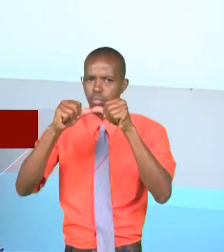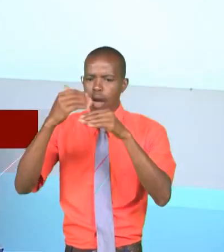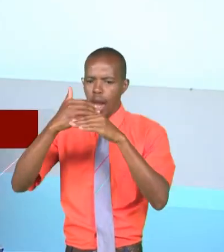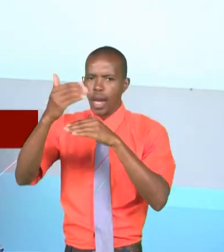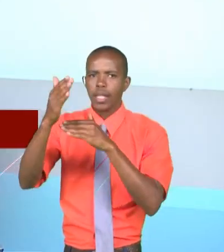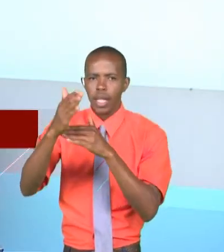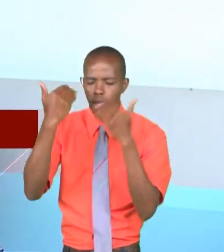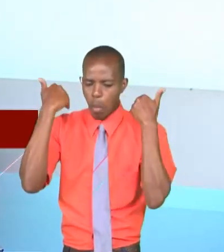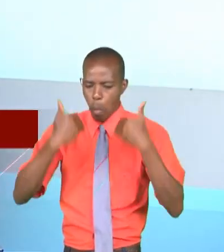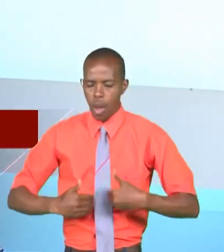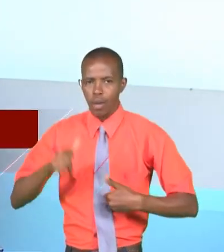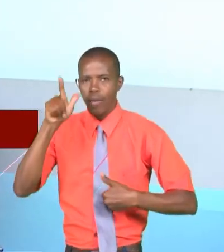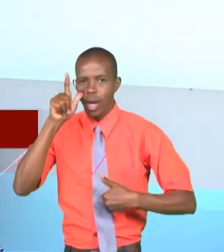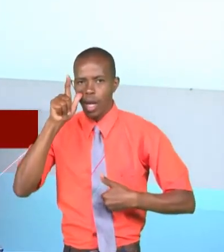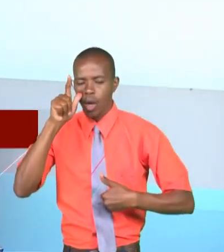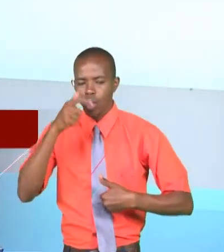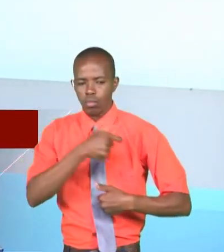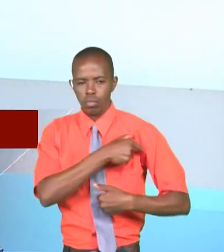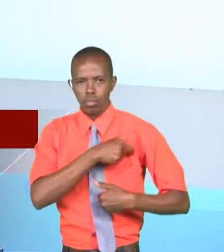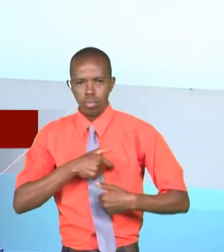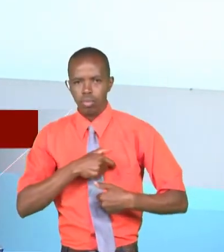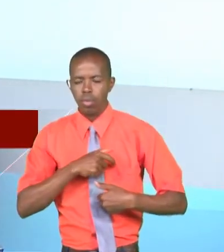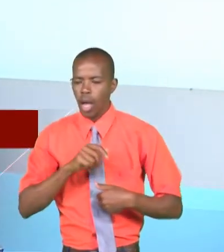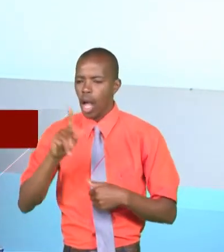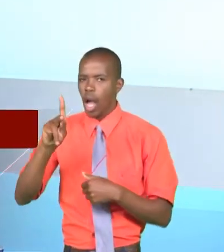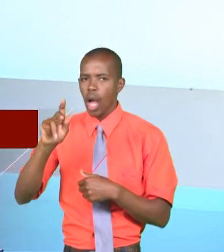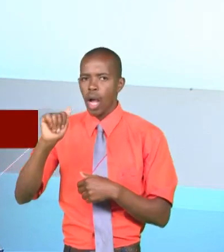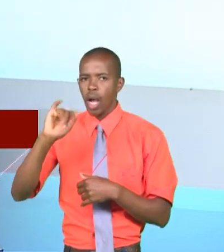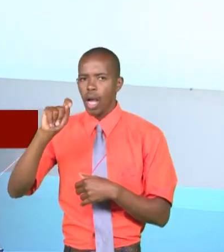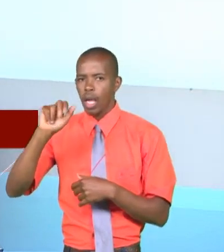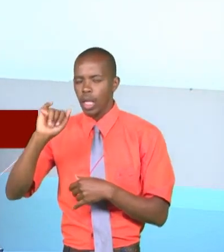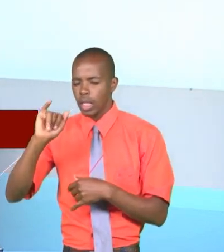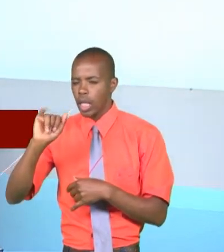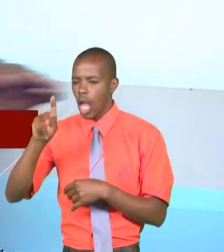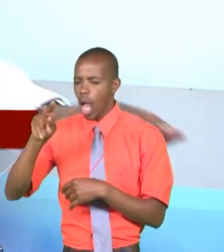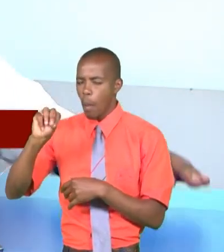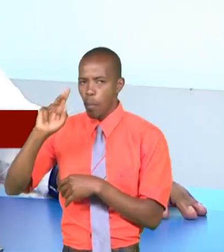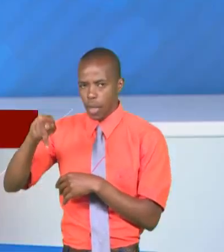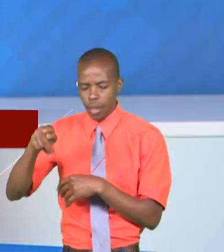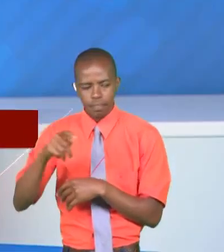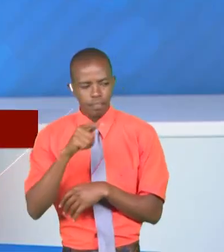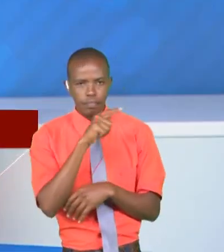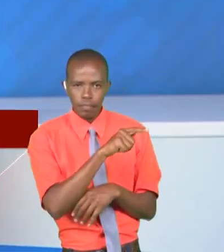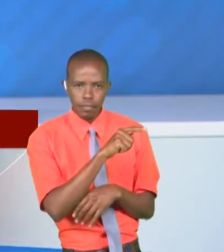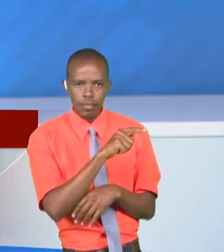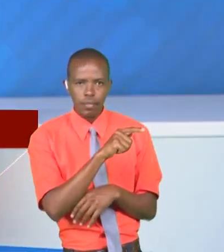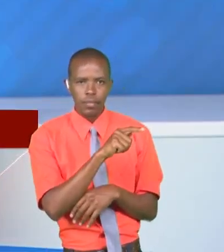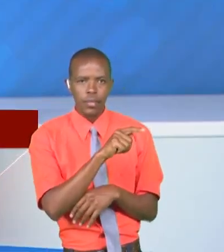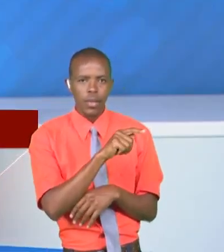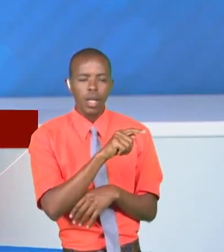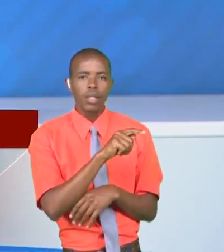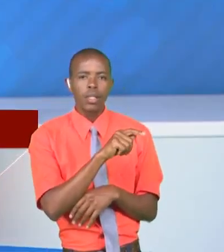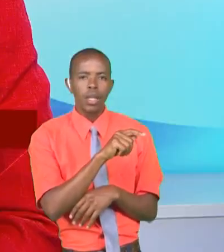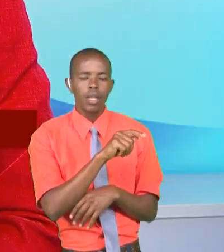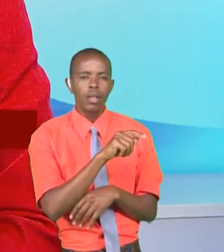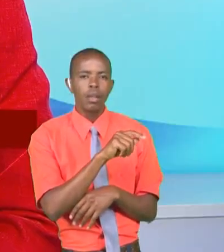next Thursday. I am Lincoln Ombogo. My guests tonight were County Member of Parliament Joshua Kimilu and Lucheri. Yes.